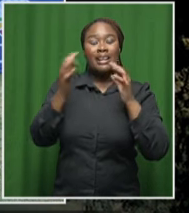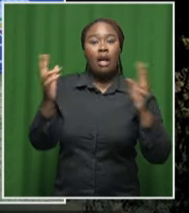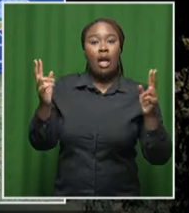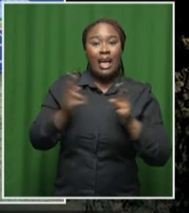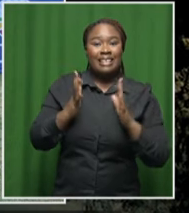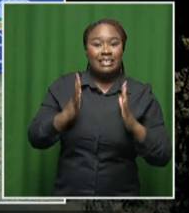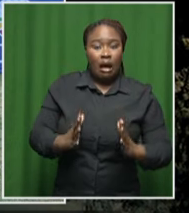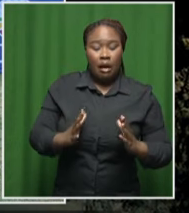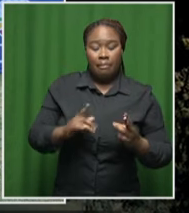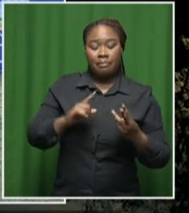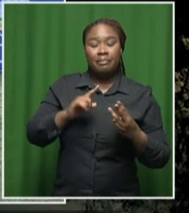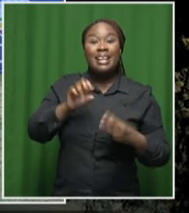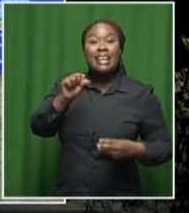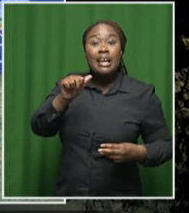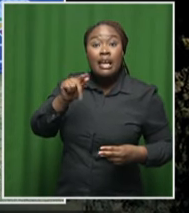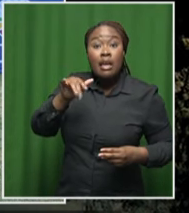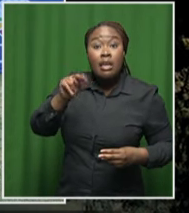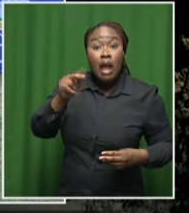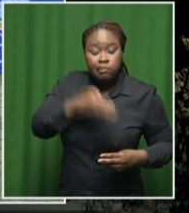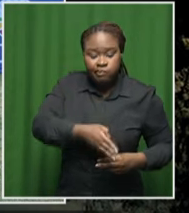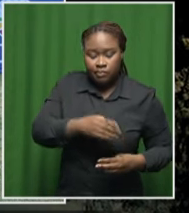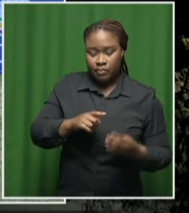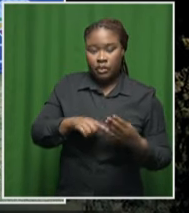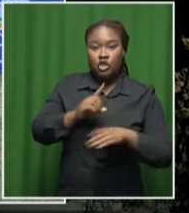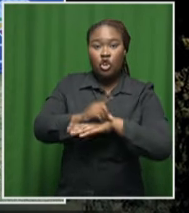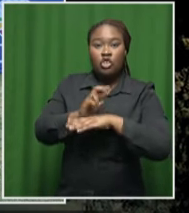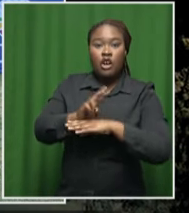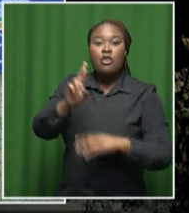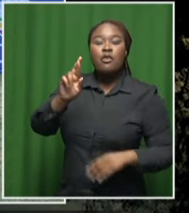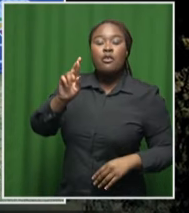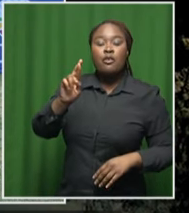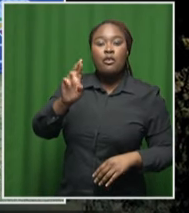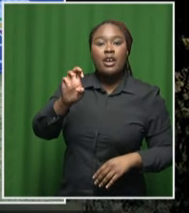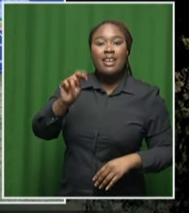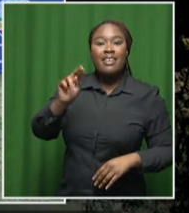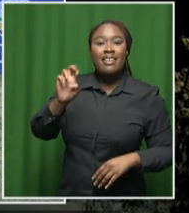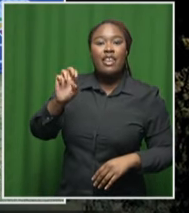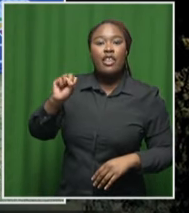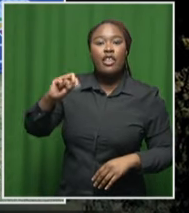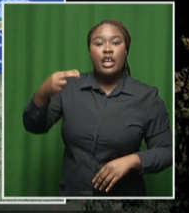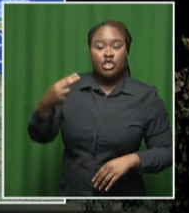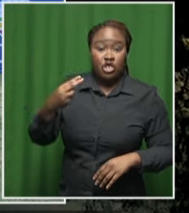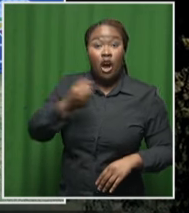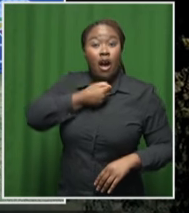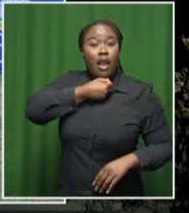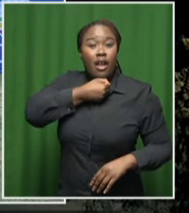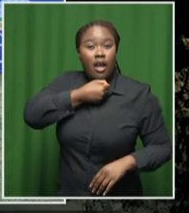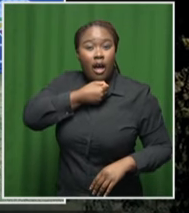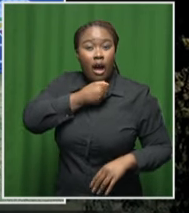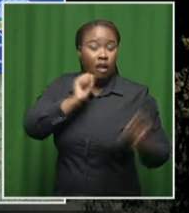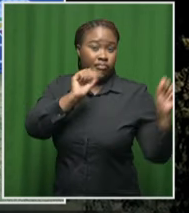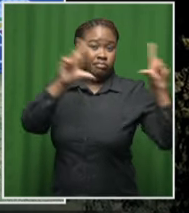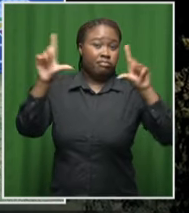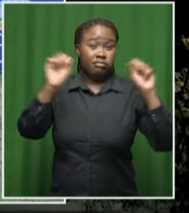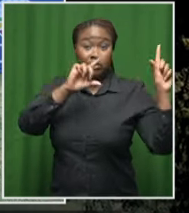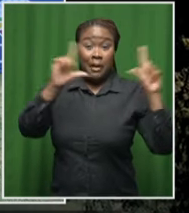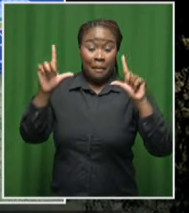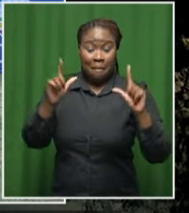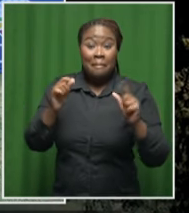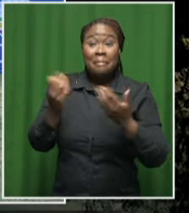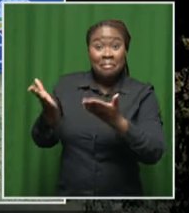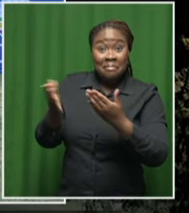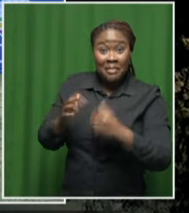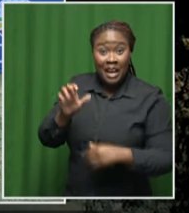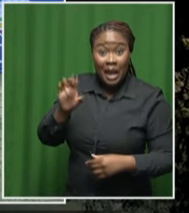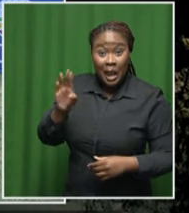Mzwandile Mbeje, Sakina Kamwendo, and of course Dr. Renesh, who will also be giving you a rolling coverage of this event. With that said, it's back to you